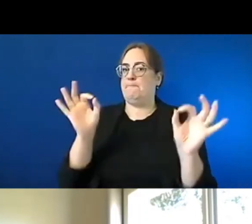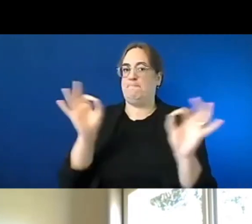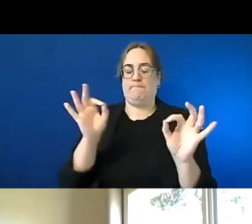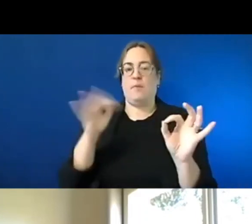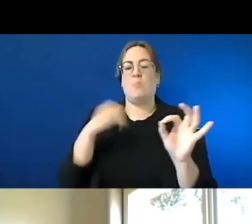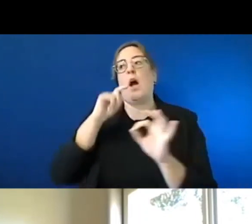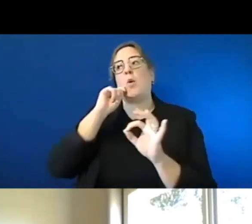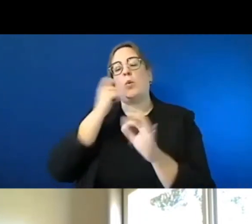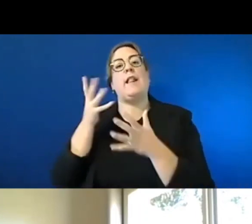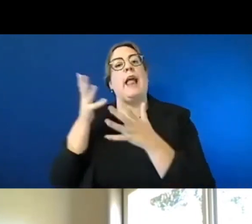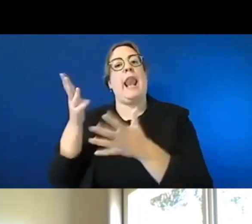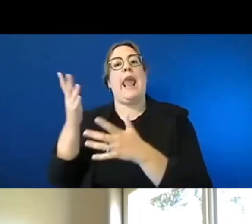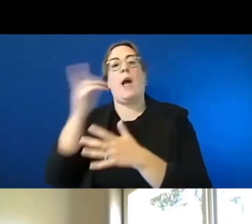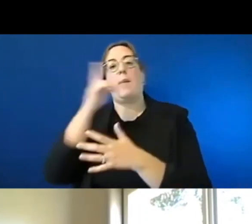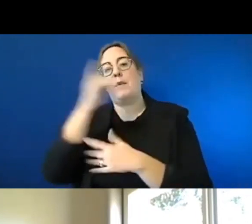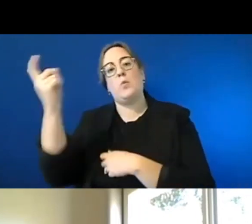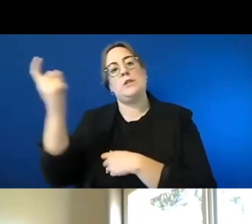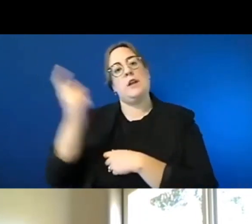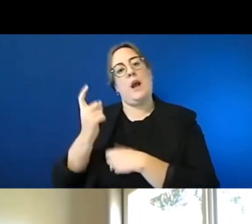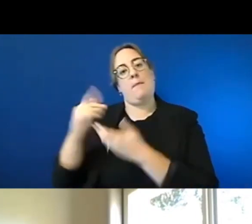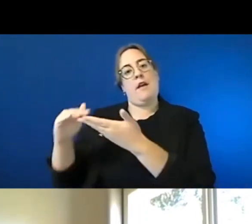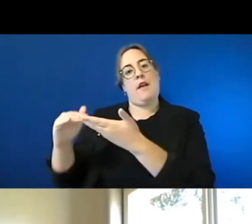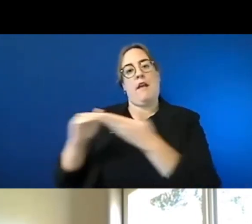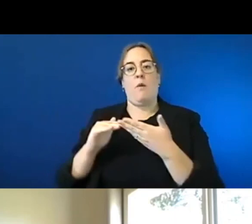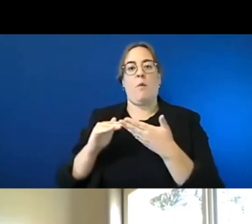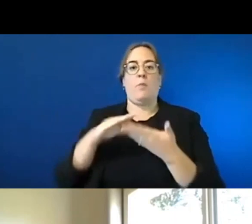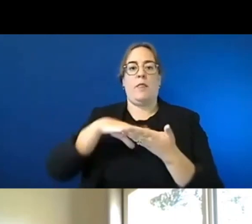facilitate it. We've had people stay on campus